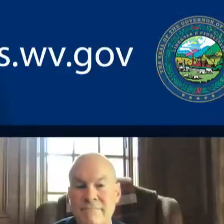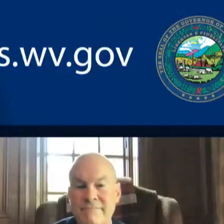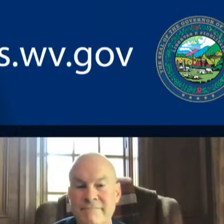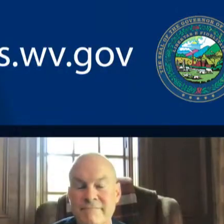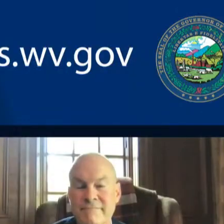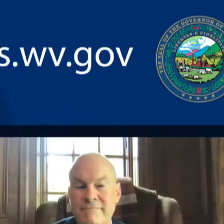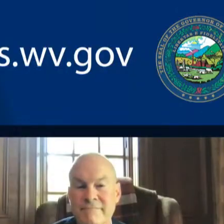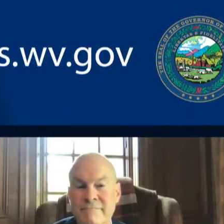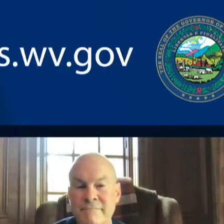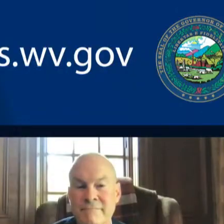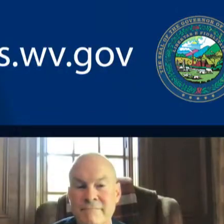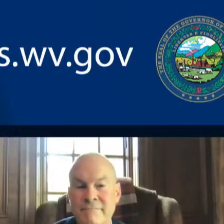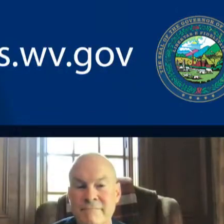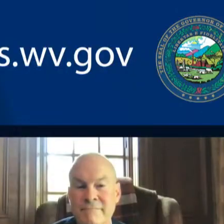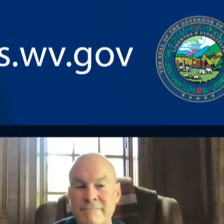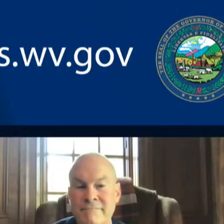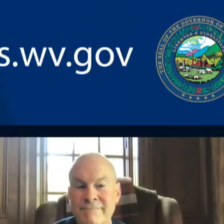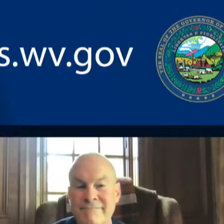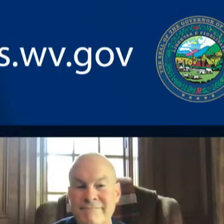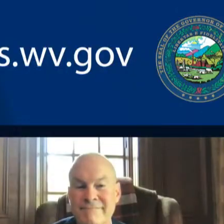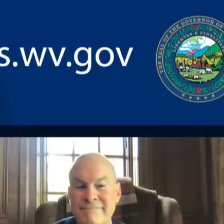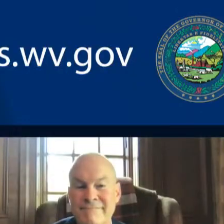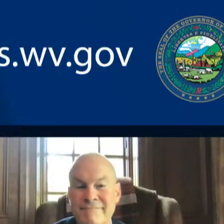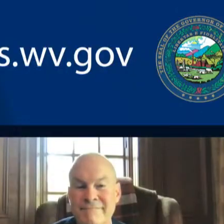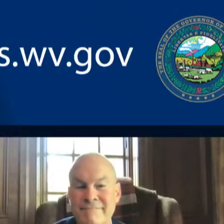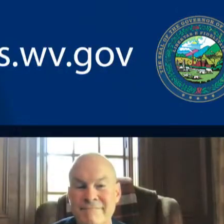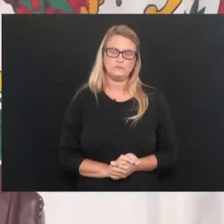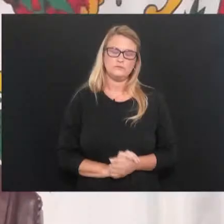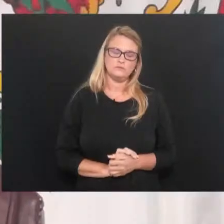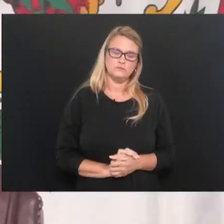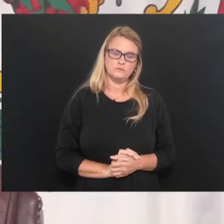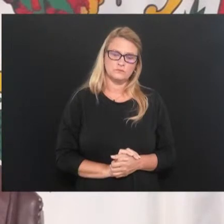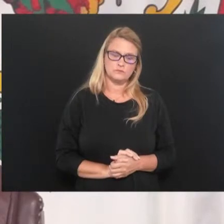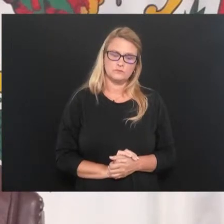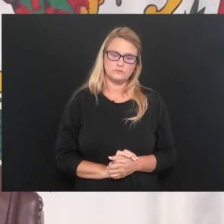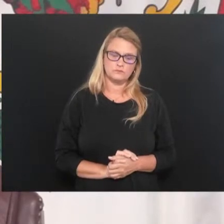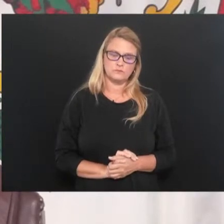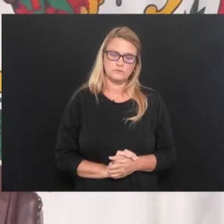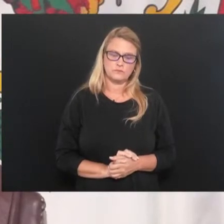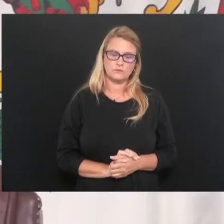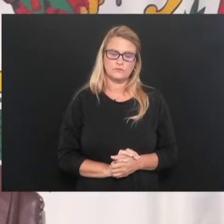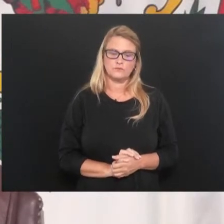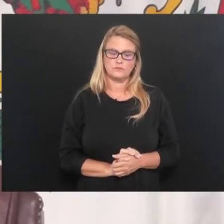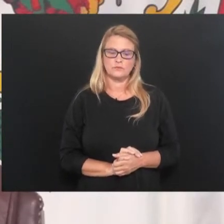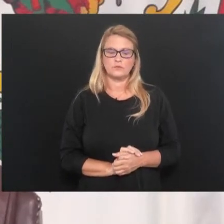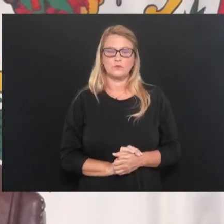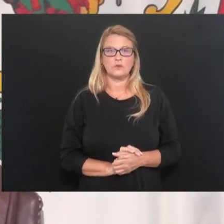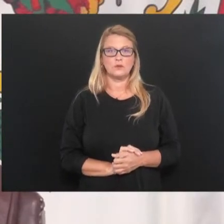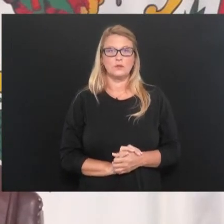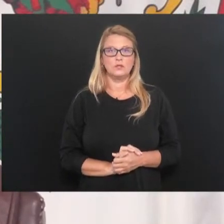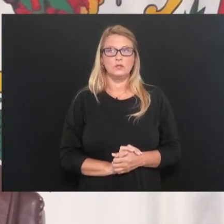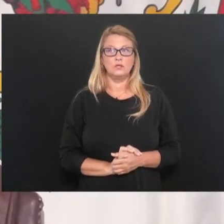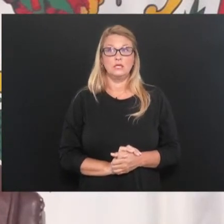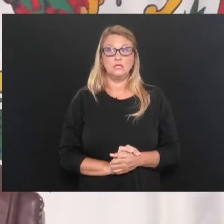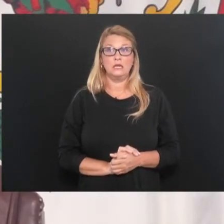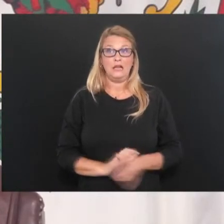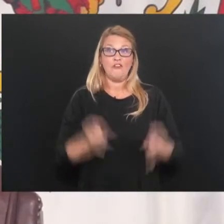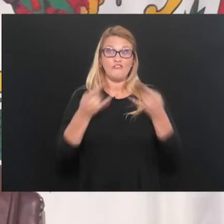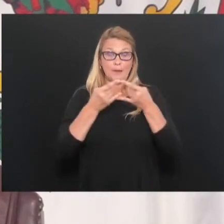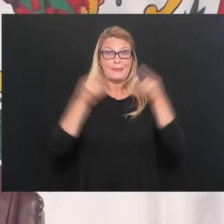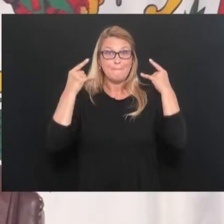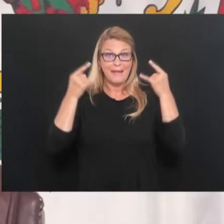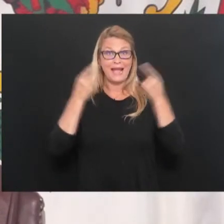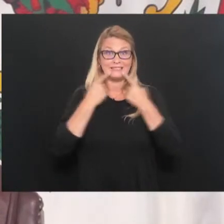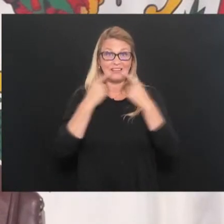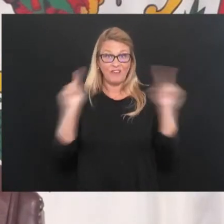Bob, let me point out this, from the standpoint of how the masks work, or how